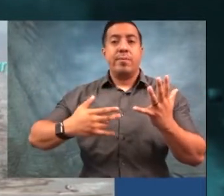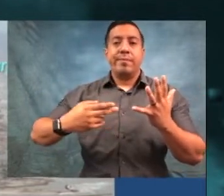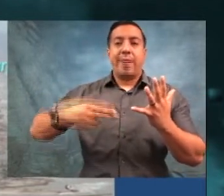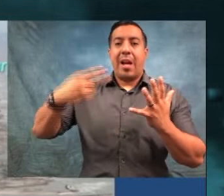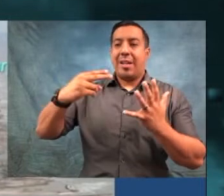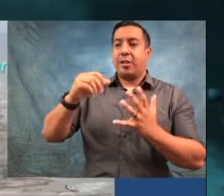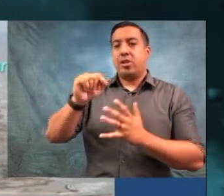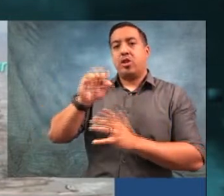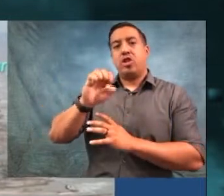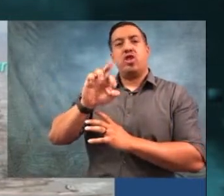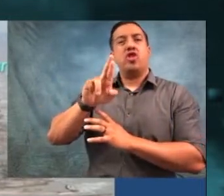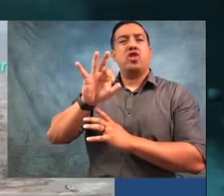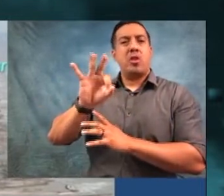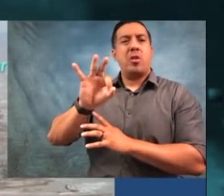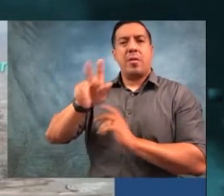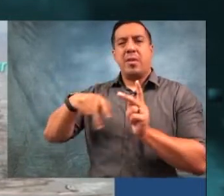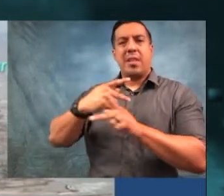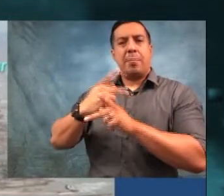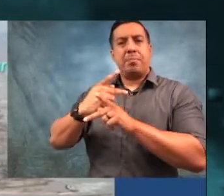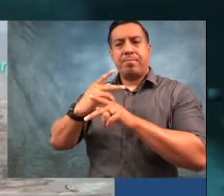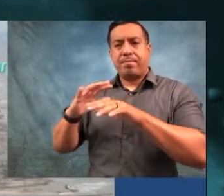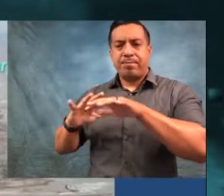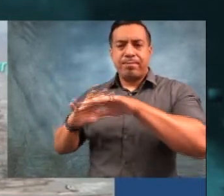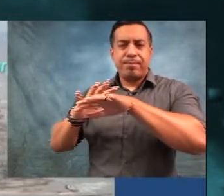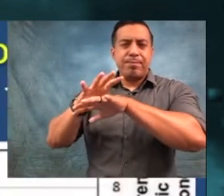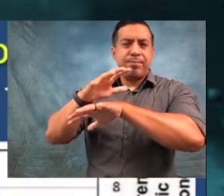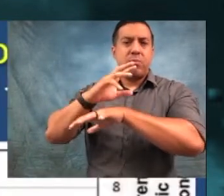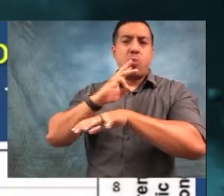be the high surf and rip currents at the beaches.